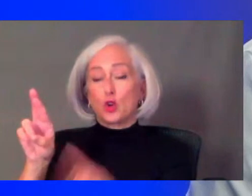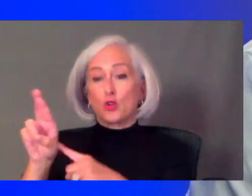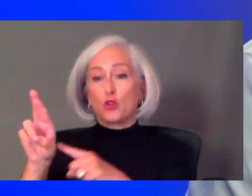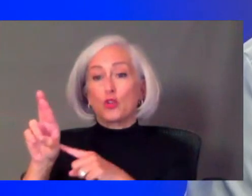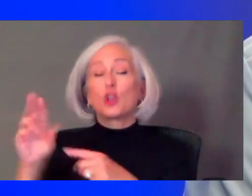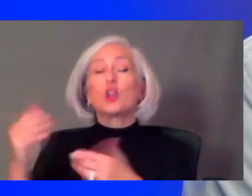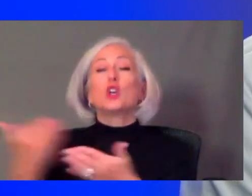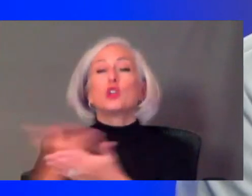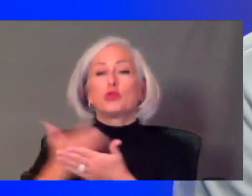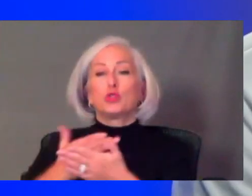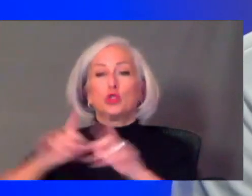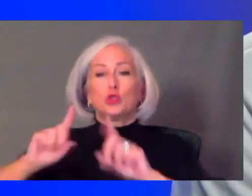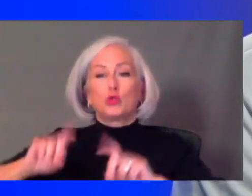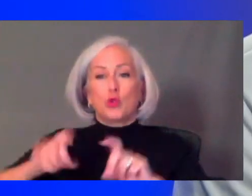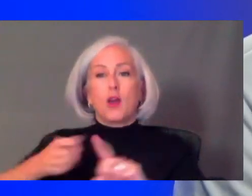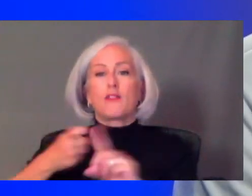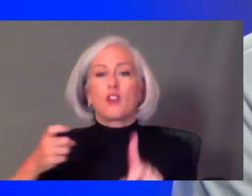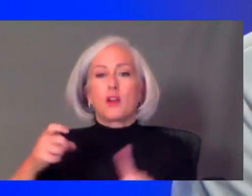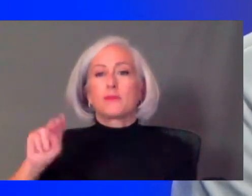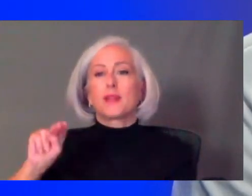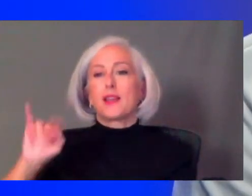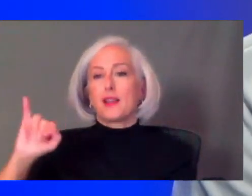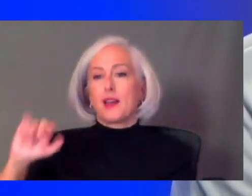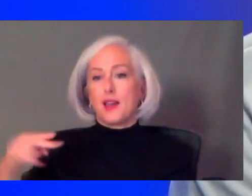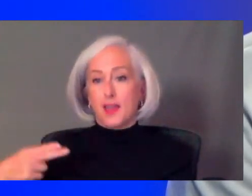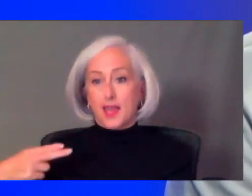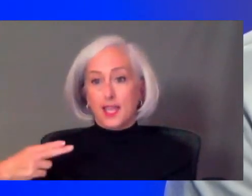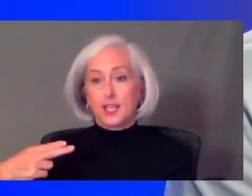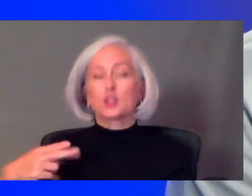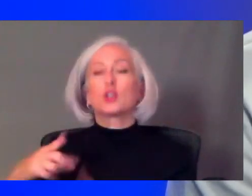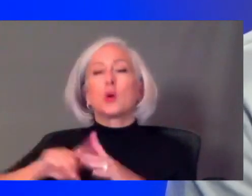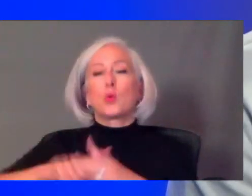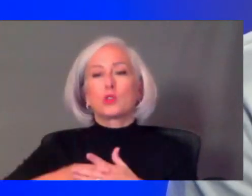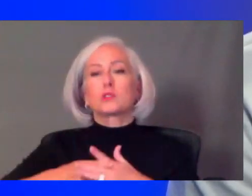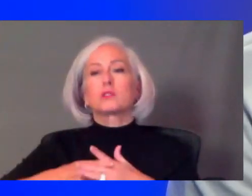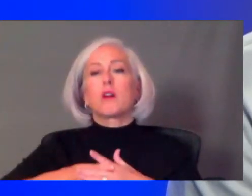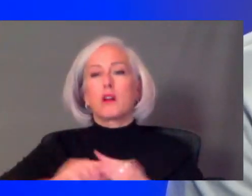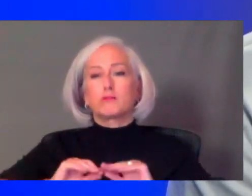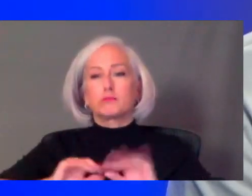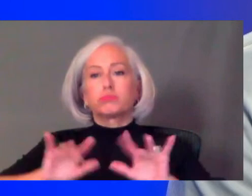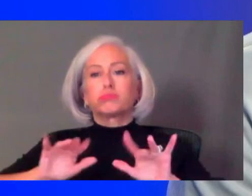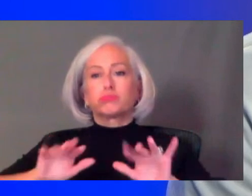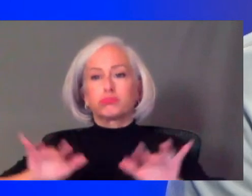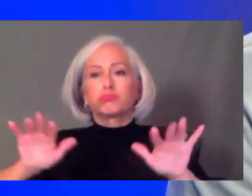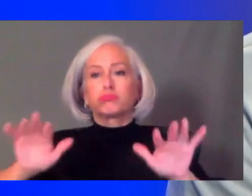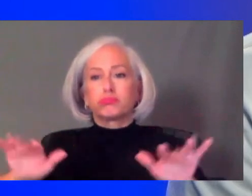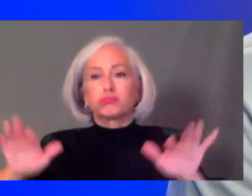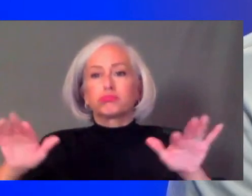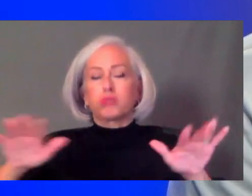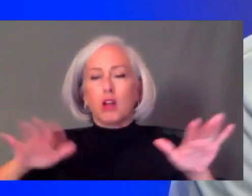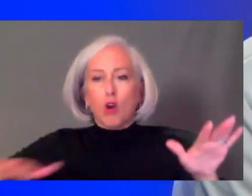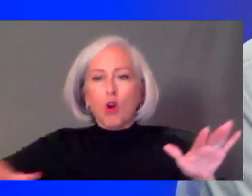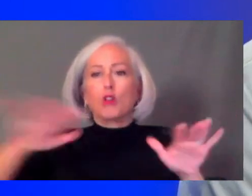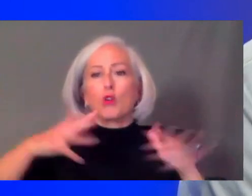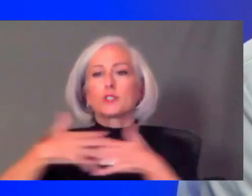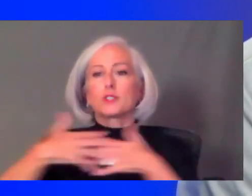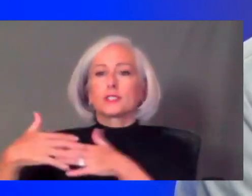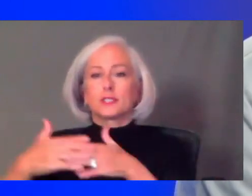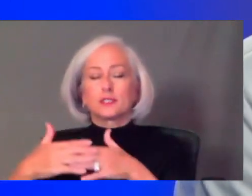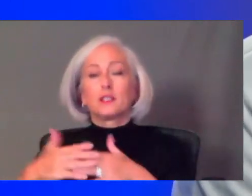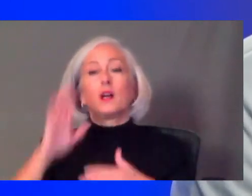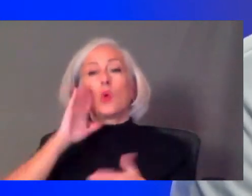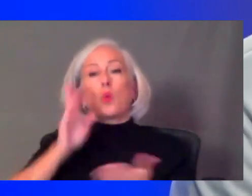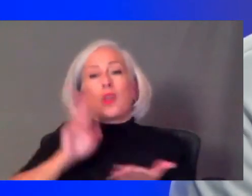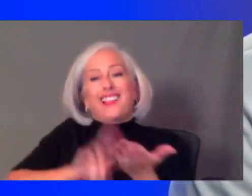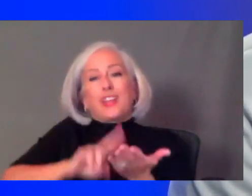attack on the brain system, on the nervous system, and it gives this brain fog. Well, how do you diagnose that? What are the right tools we